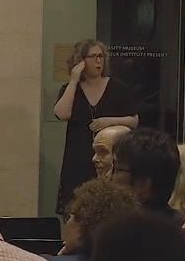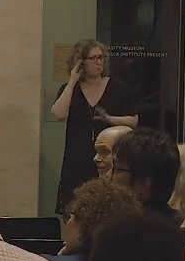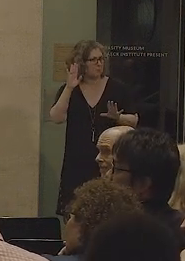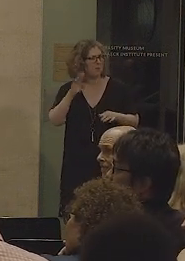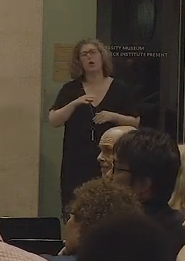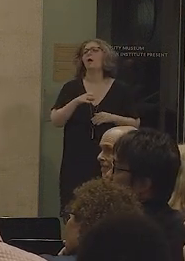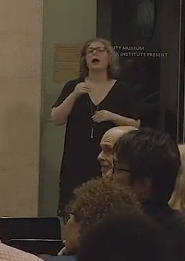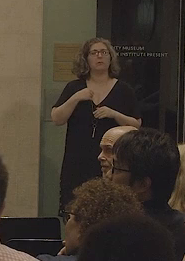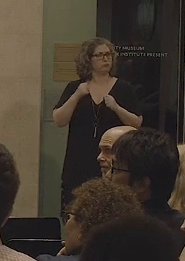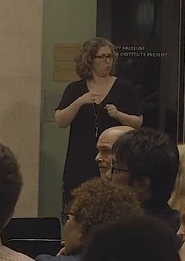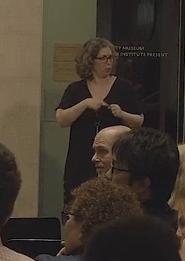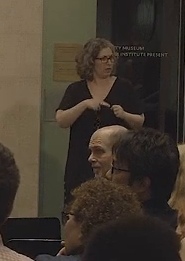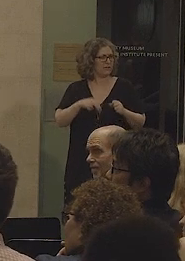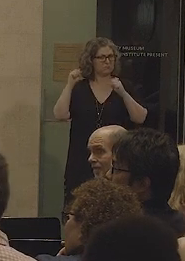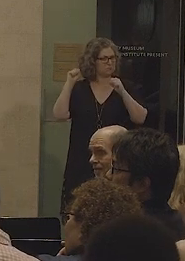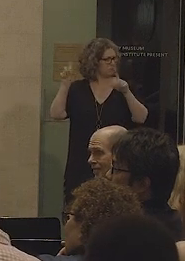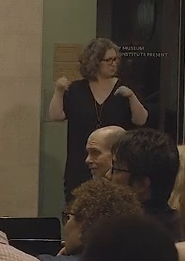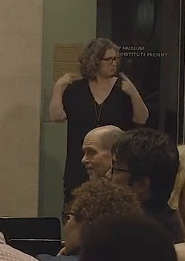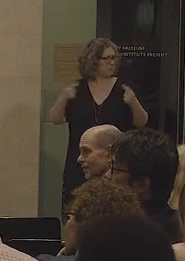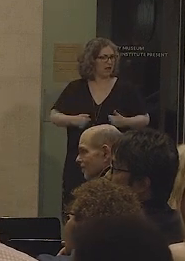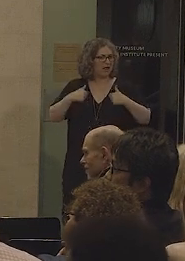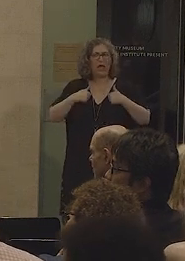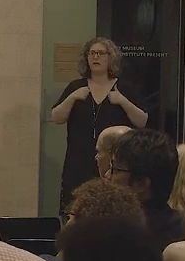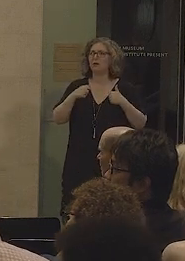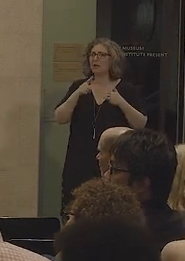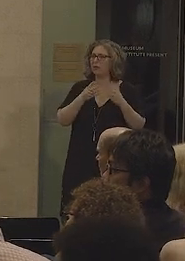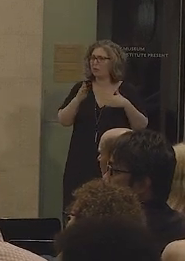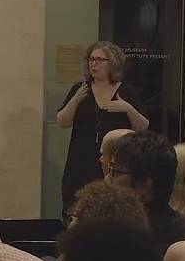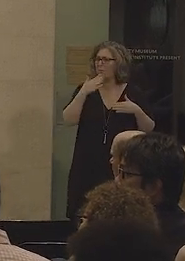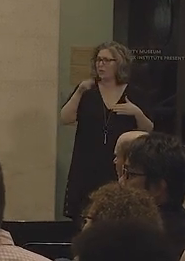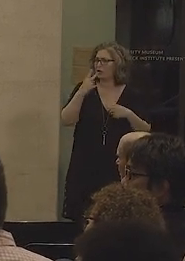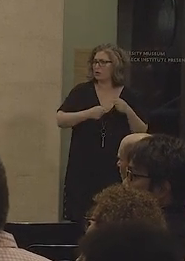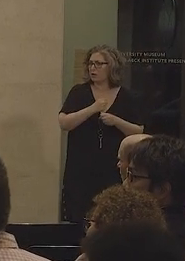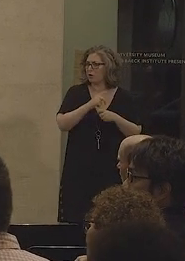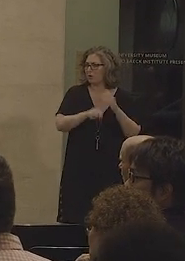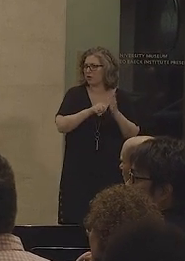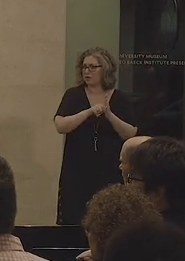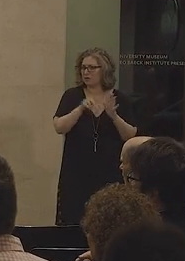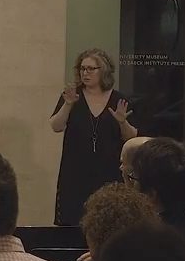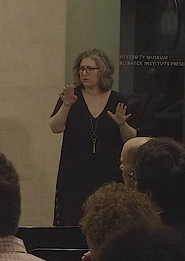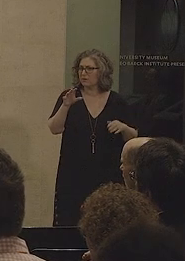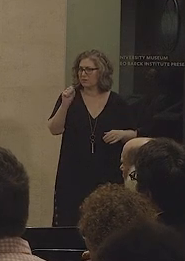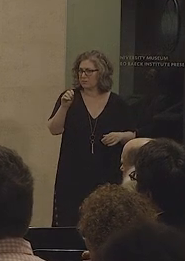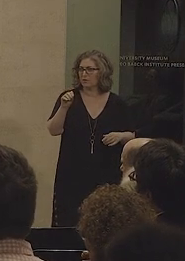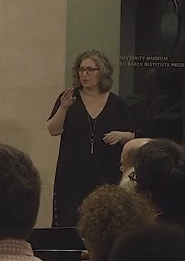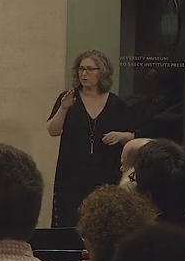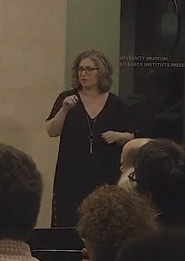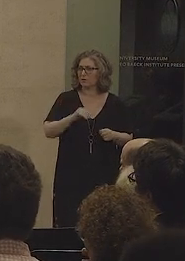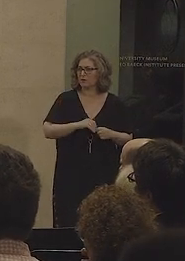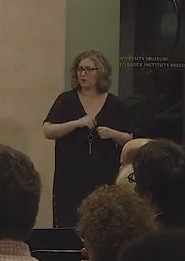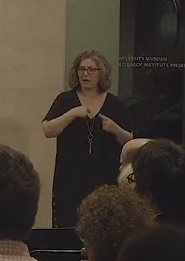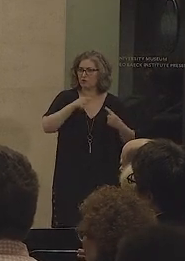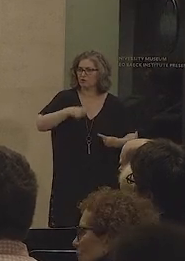been religious my whole life. I've been through a pretty bad 2-year period. And so